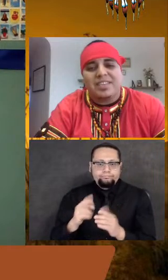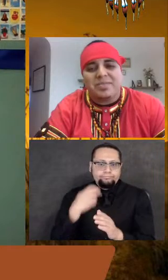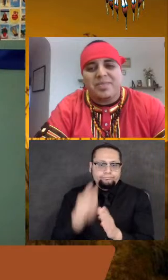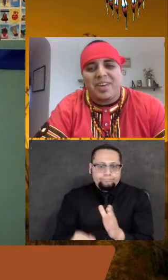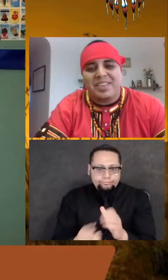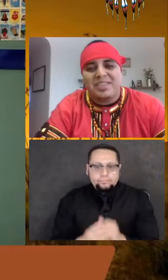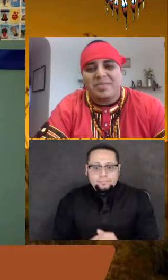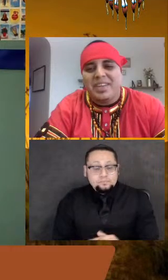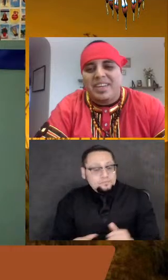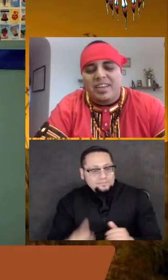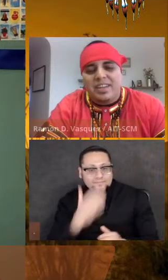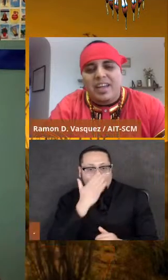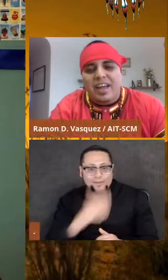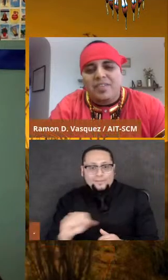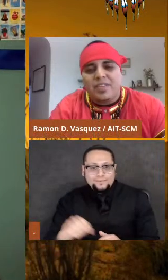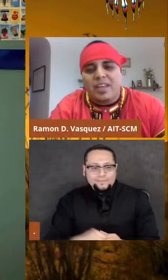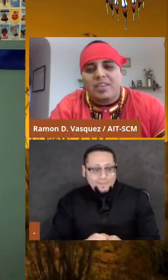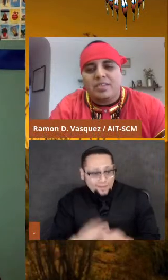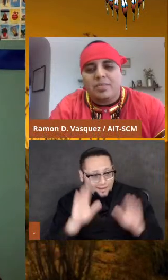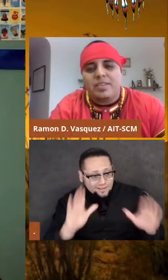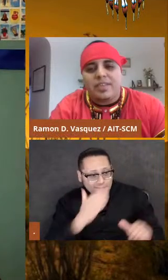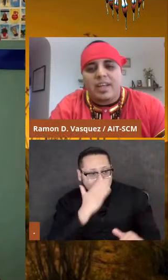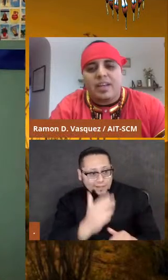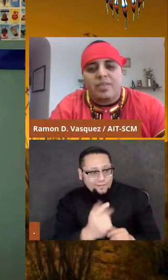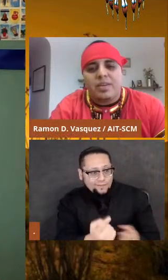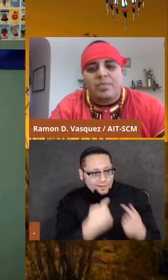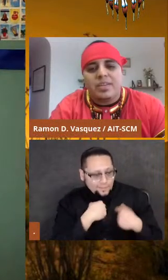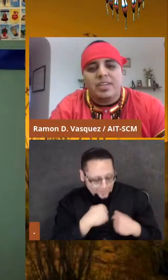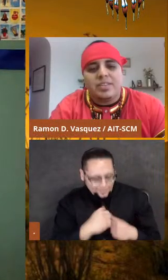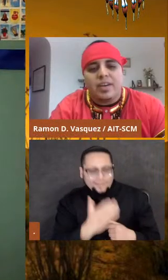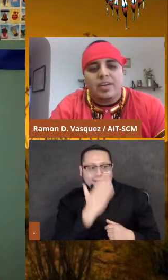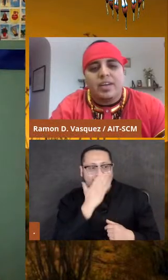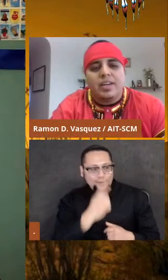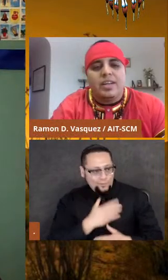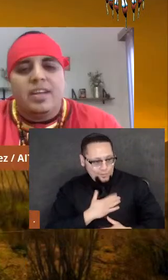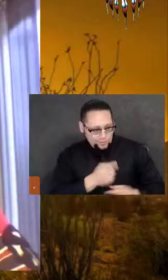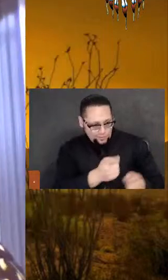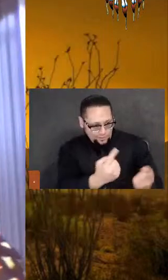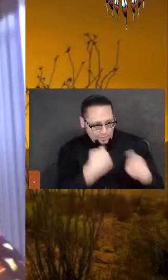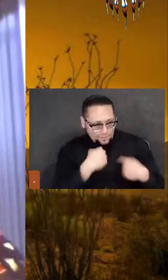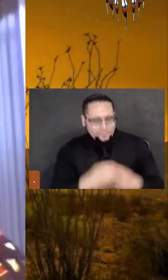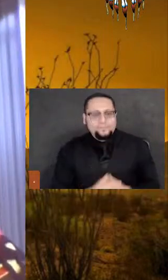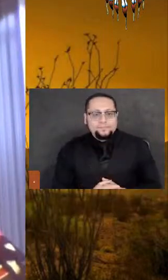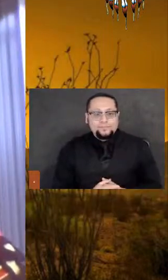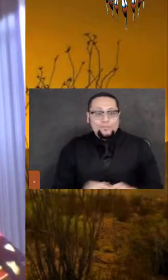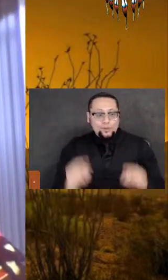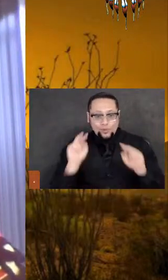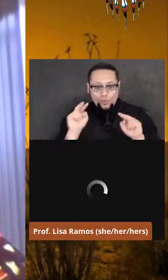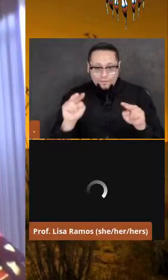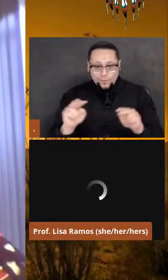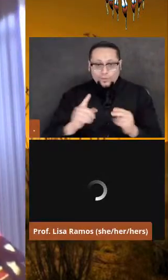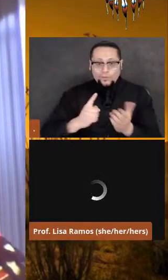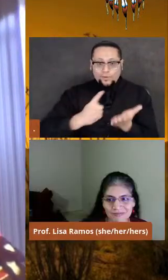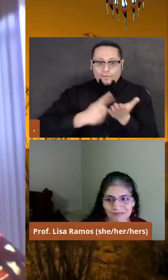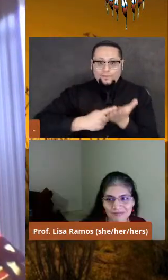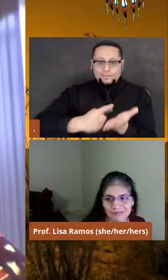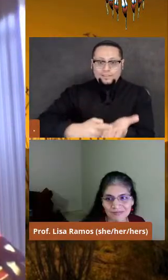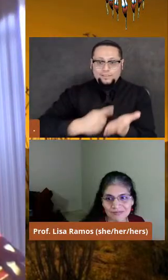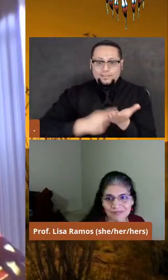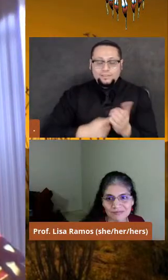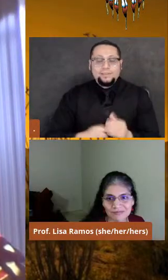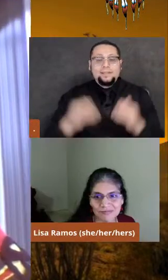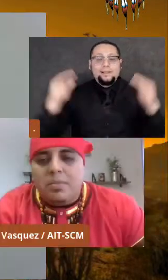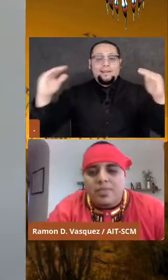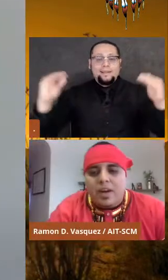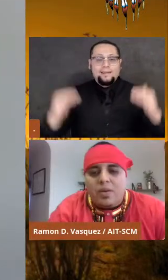Thank you. Awesome. Good to have you. Thank you so much for that. Really appreciate you, Gregory. Looking forward to the conversations.